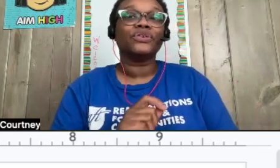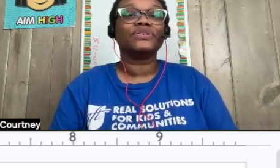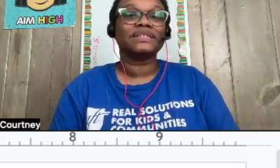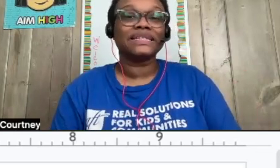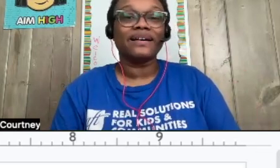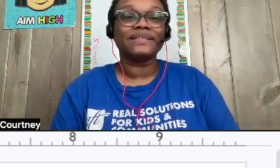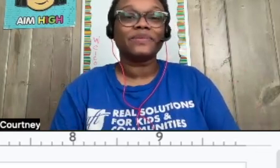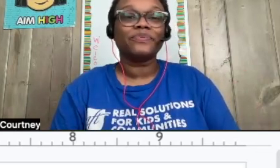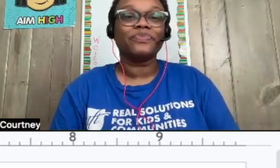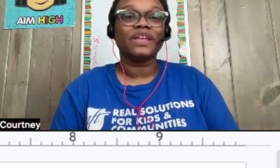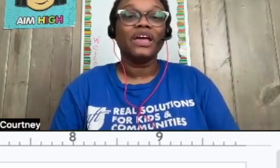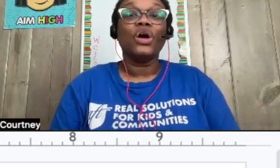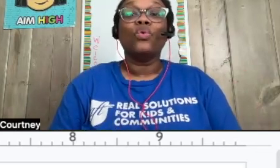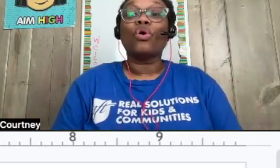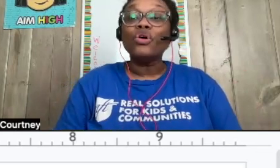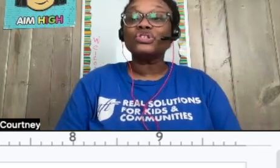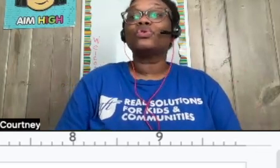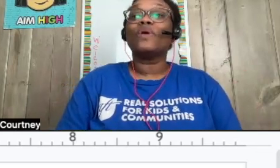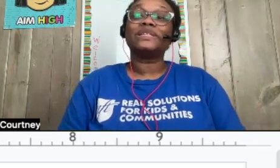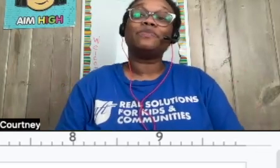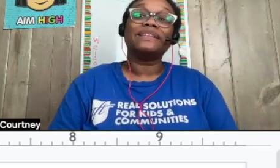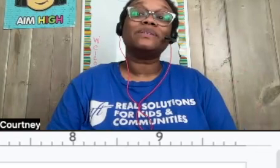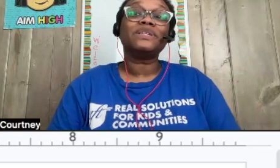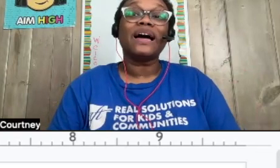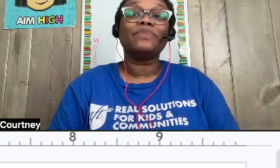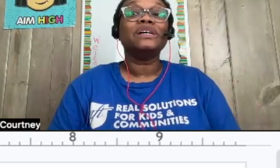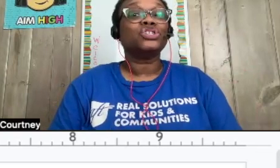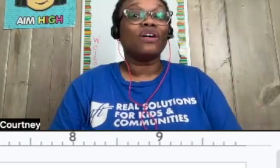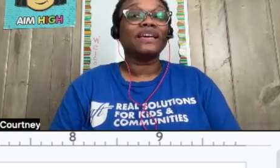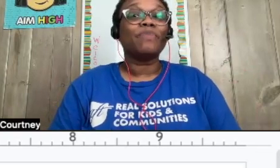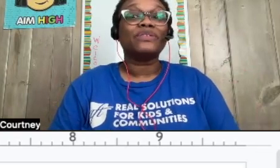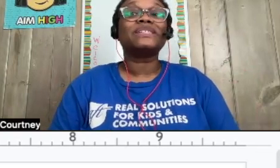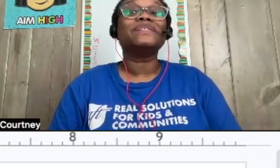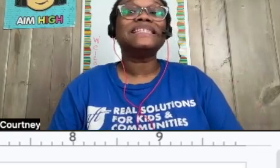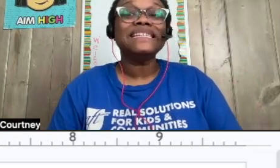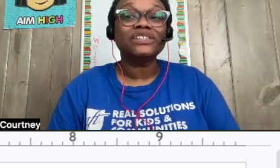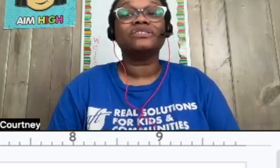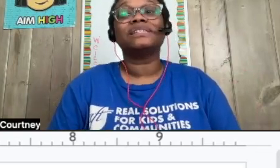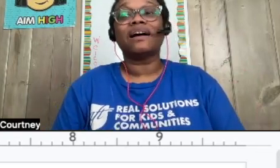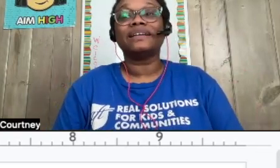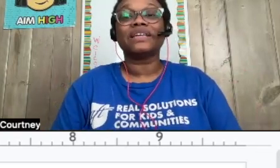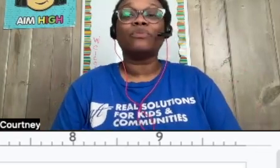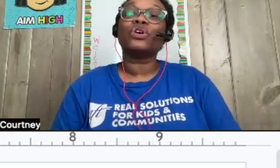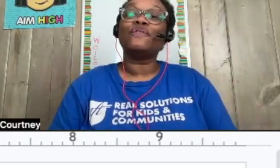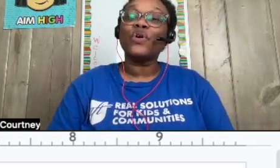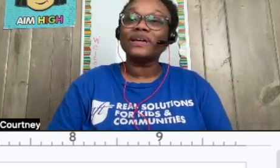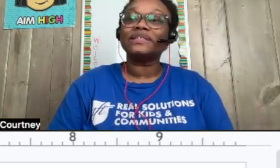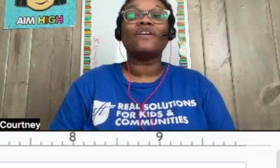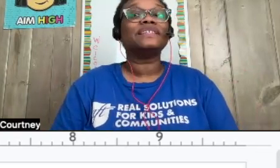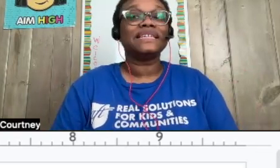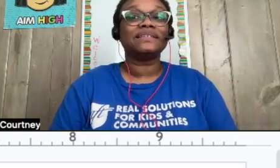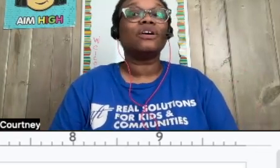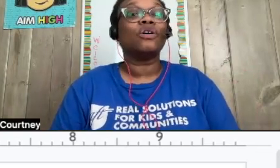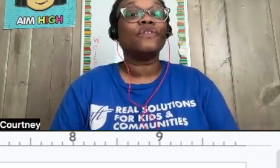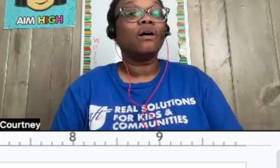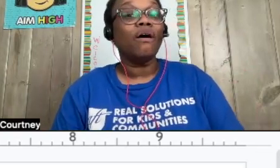20 learned signs. We're also going to spend some time talking about some seasonal signs, and we're going to focus on